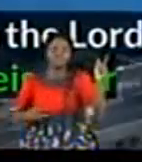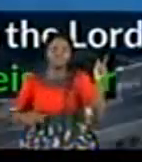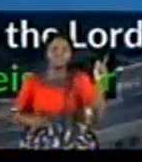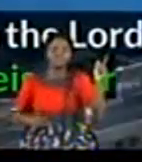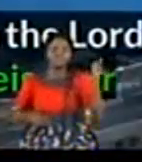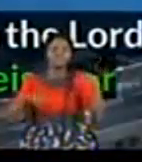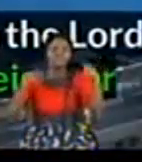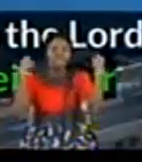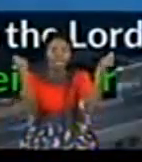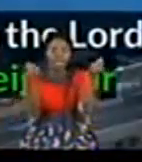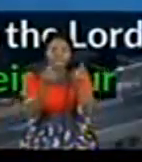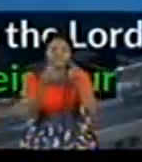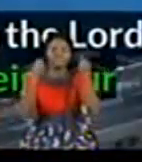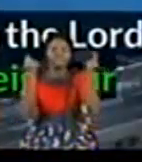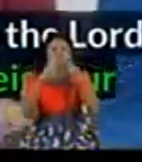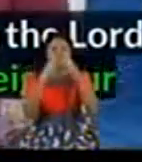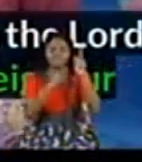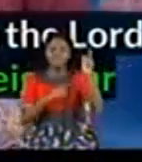hallelujah